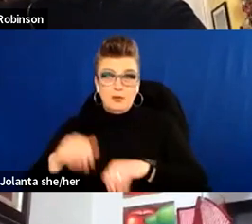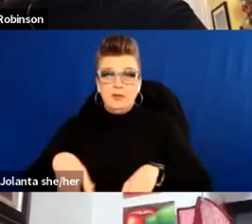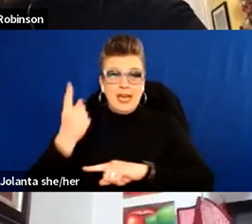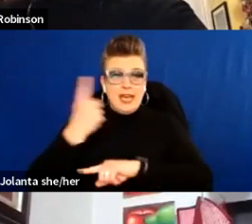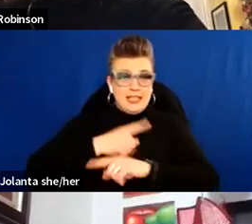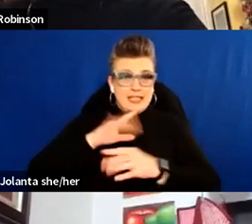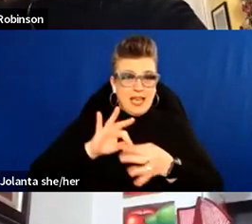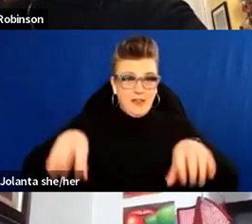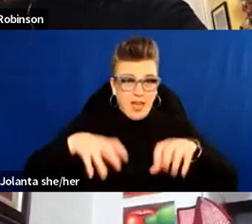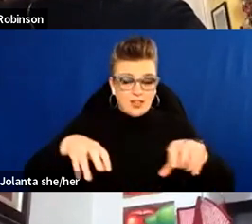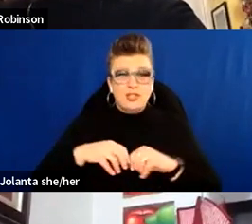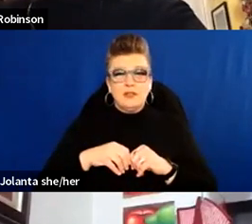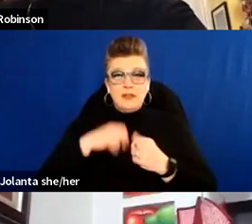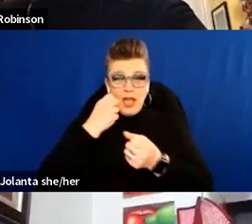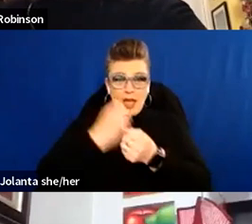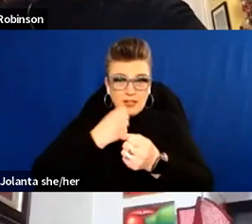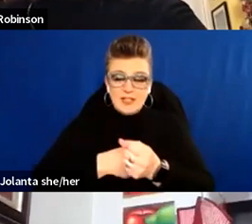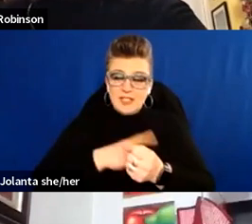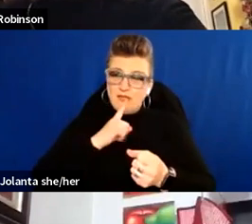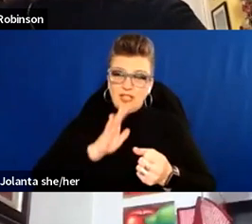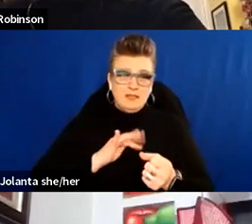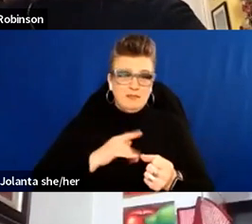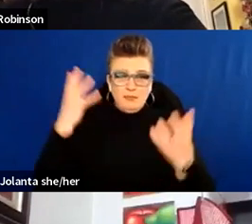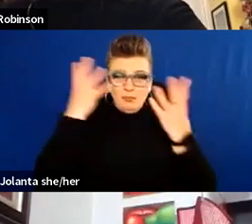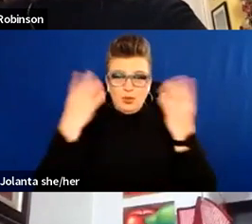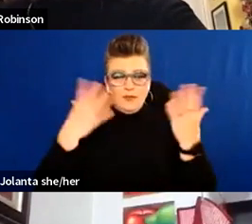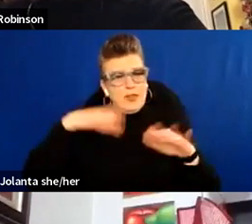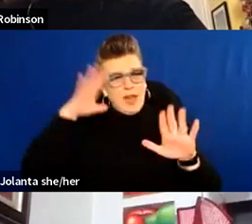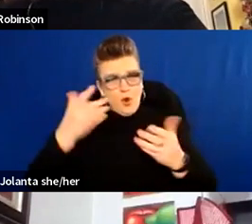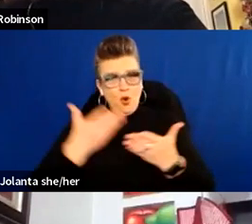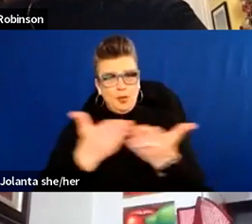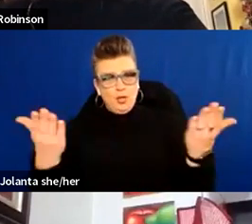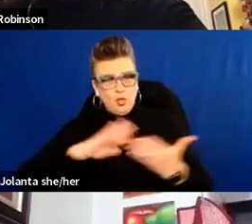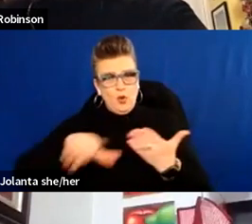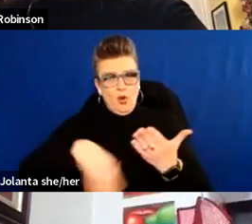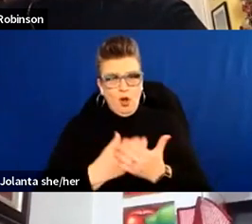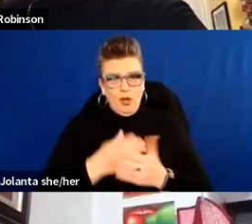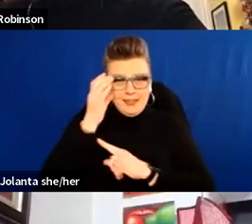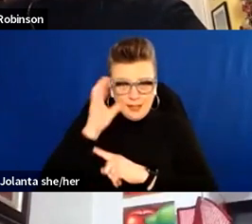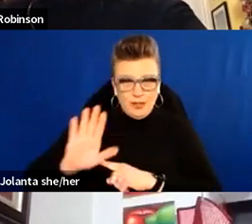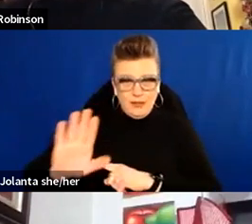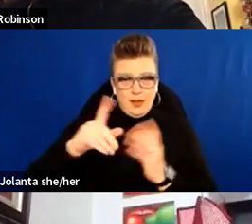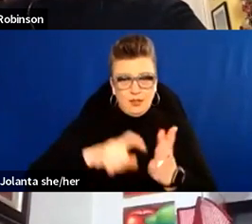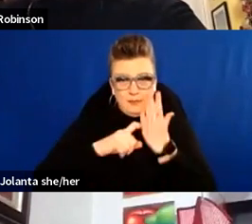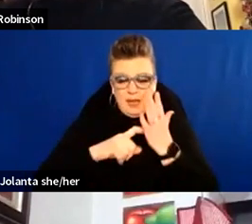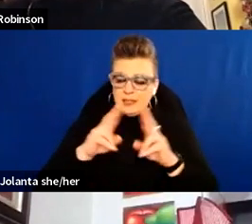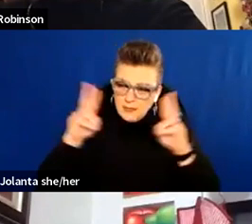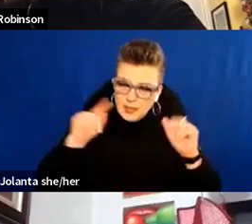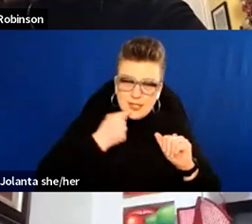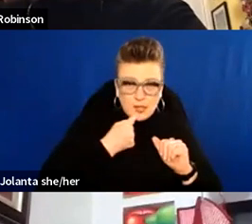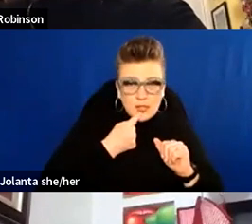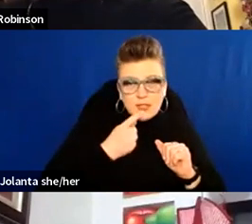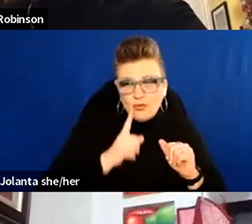really well done and i really hope this body takes their demand seriously um there are real issues with